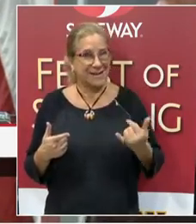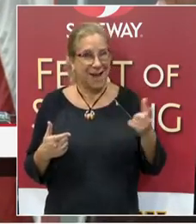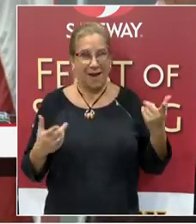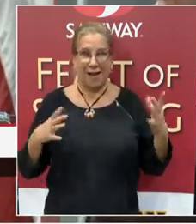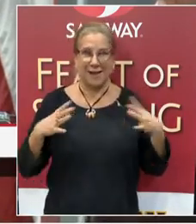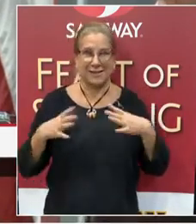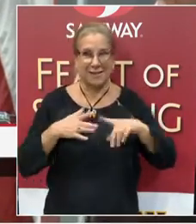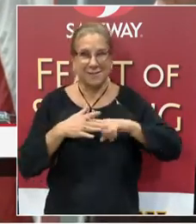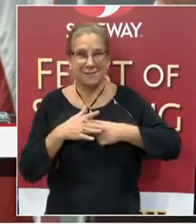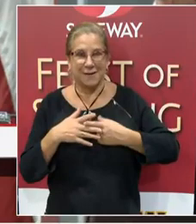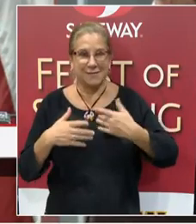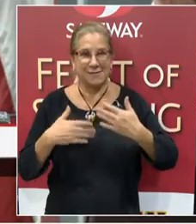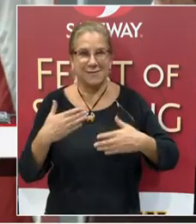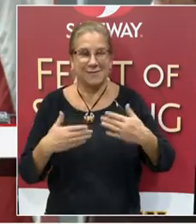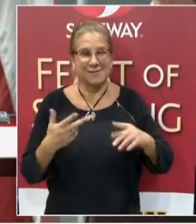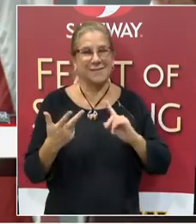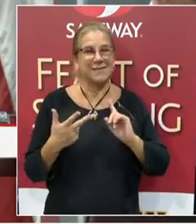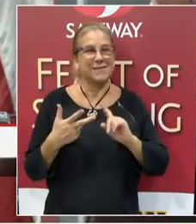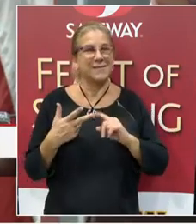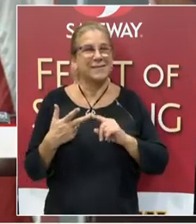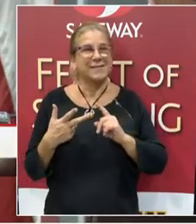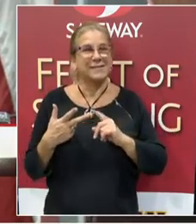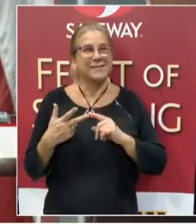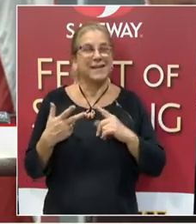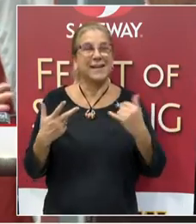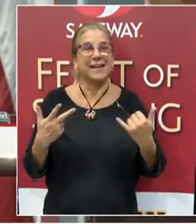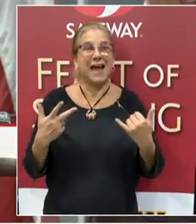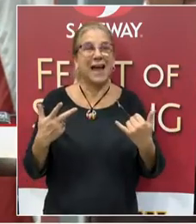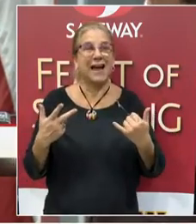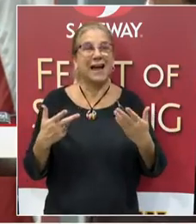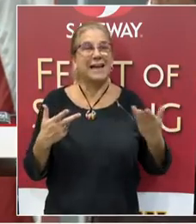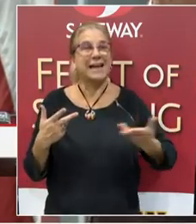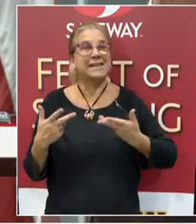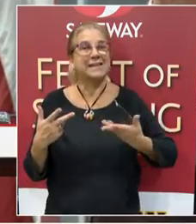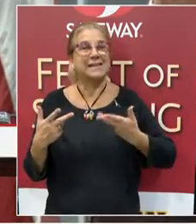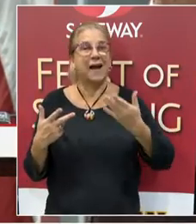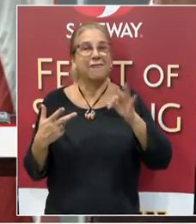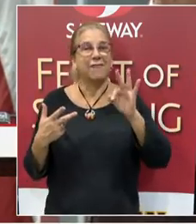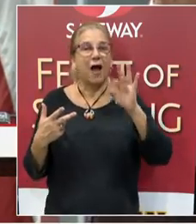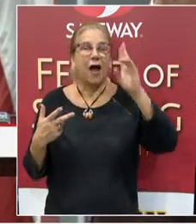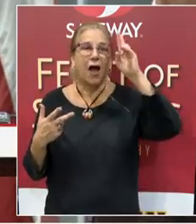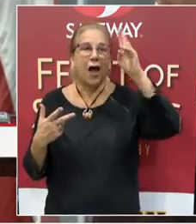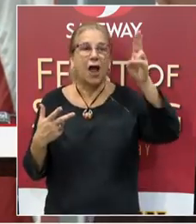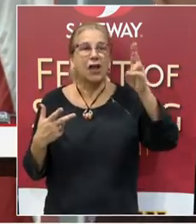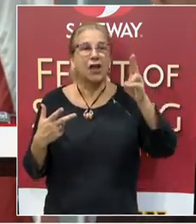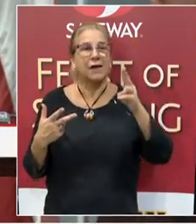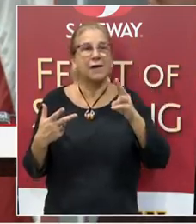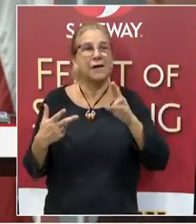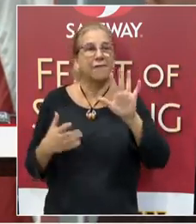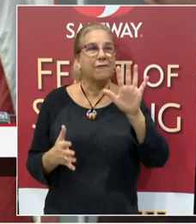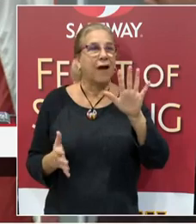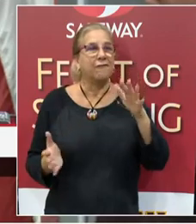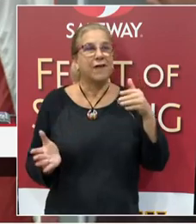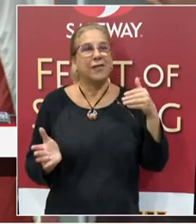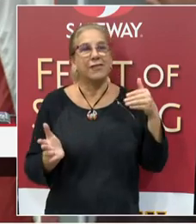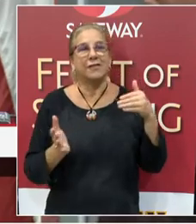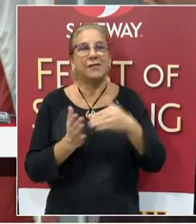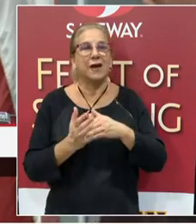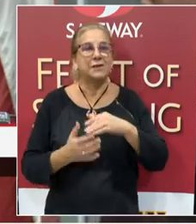let me shout out our guests of honor, 5,000 district residents, especially